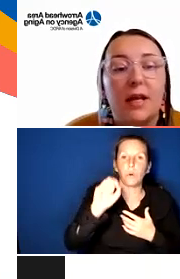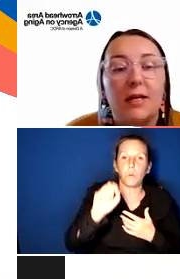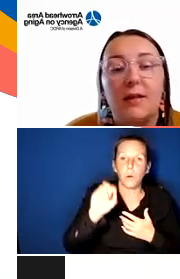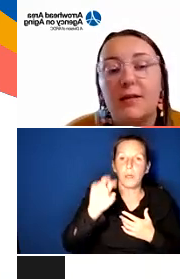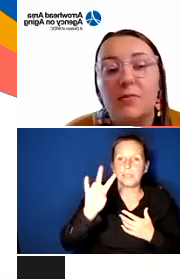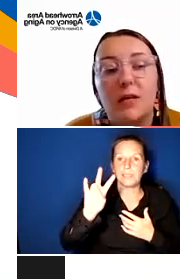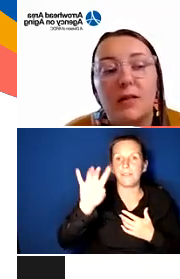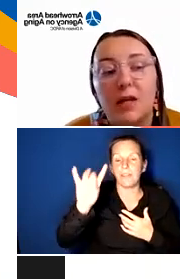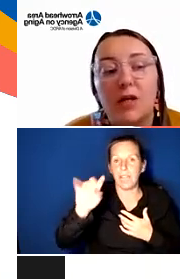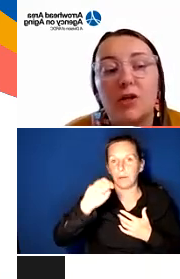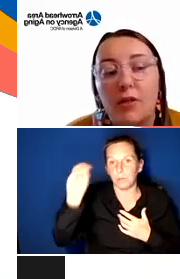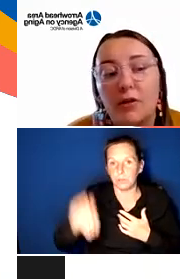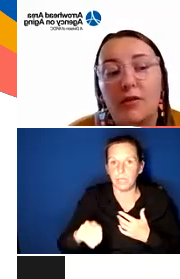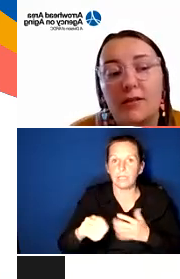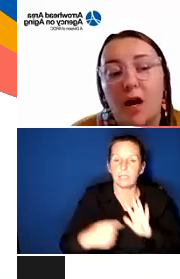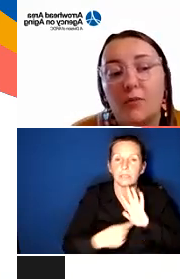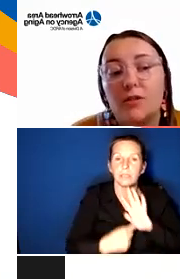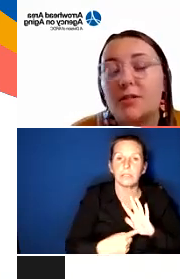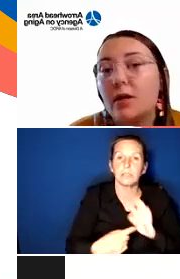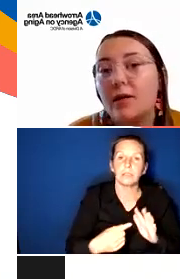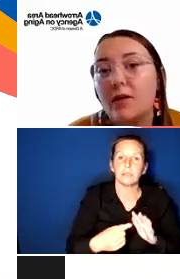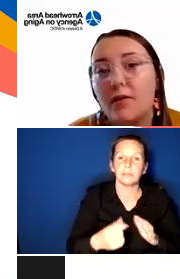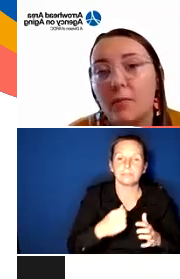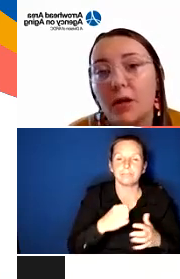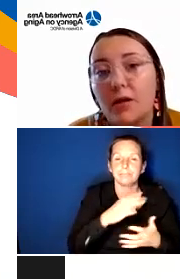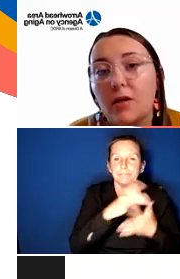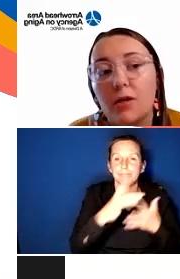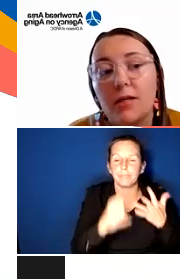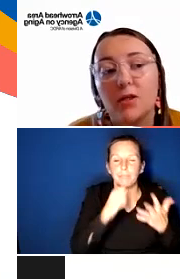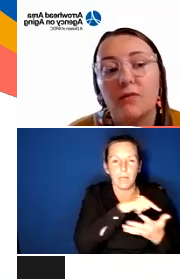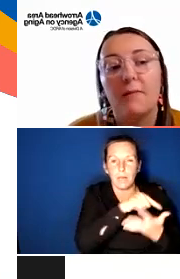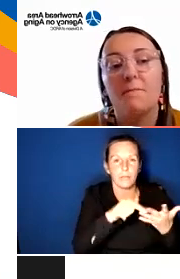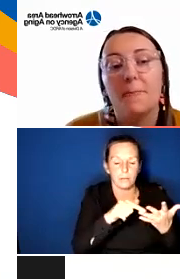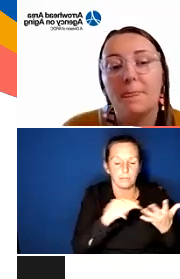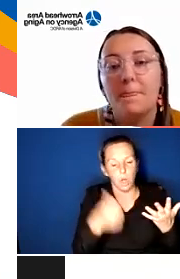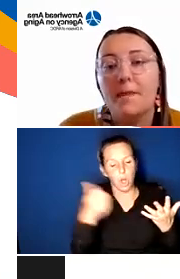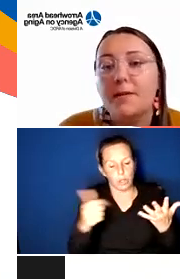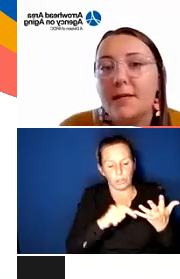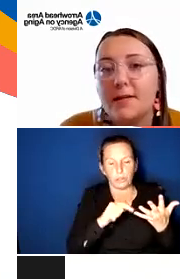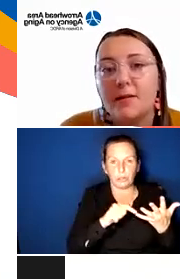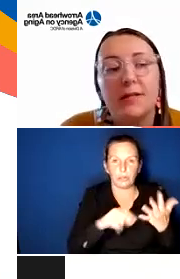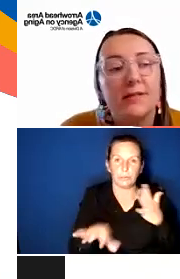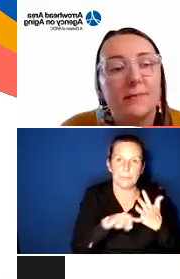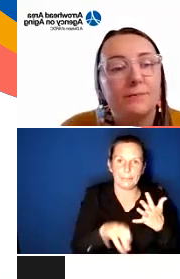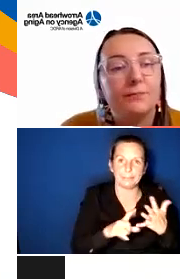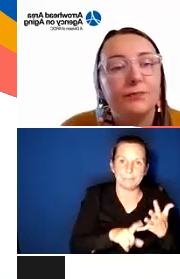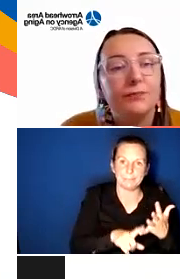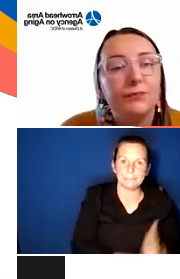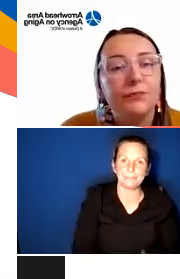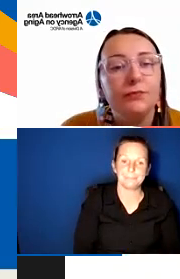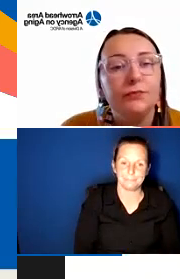0.78% indicating that they speak a language other than these options that were given on the American Community Survey. Next slide, please.